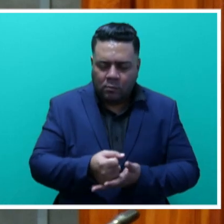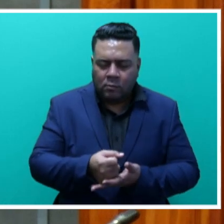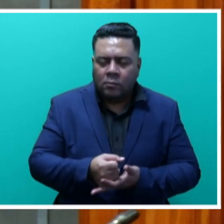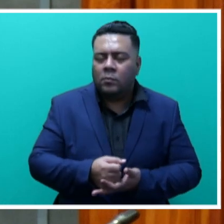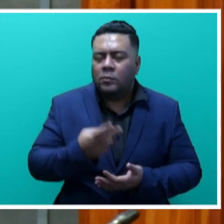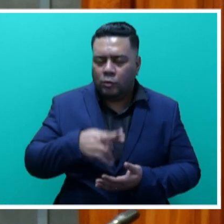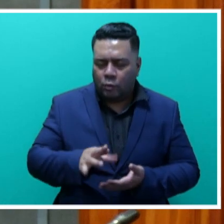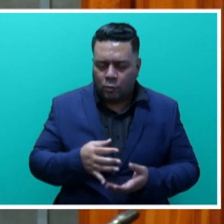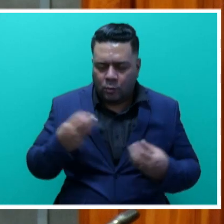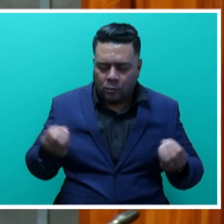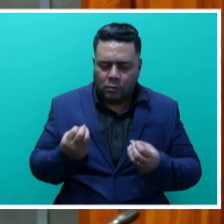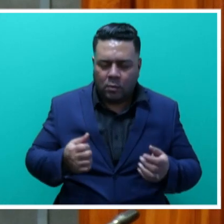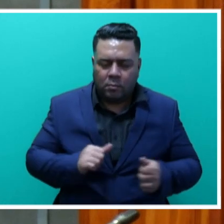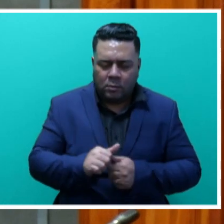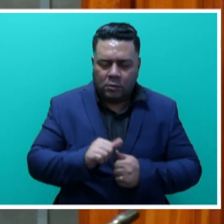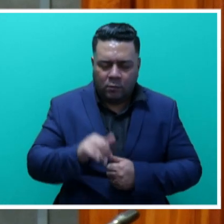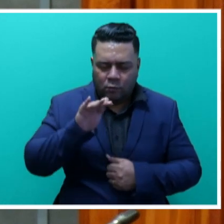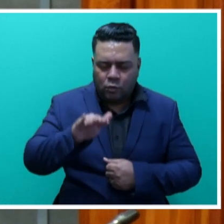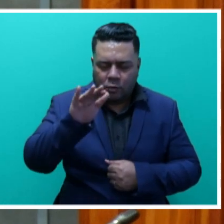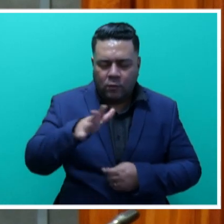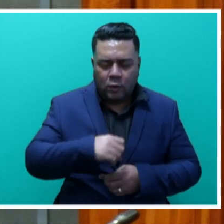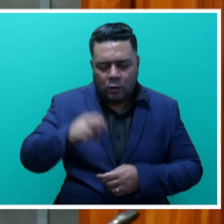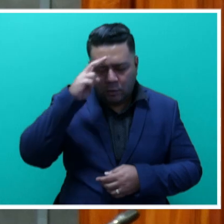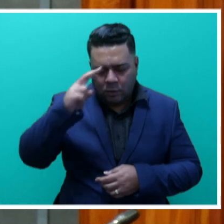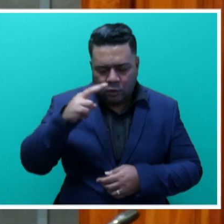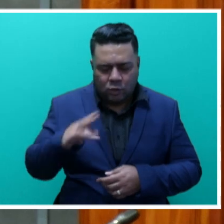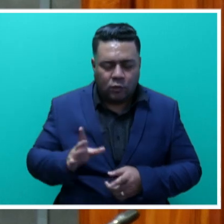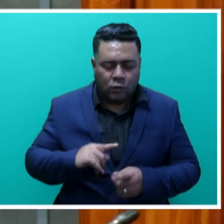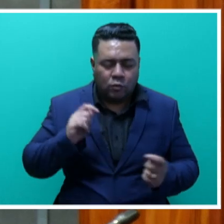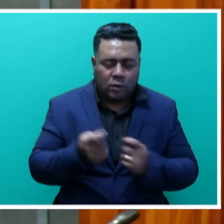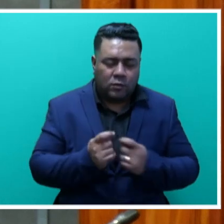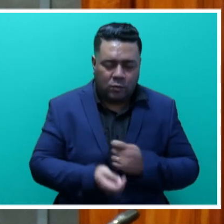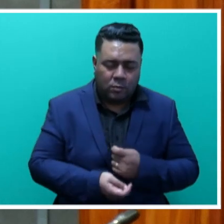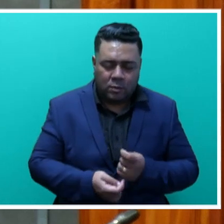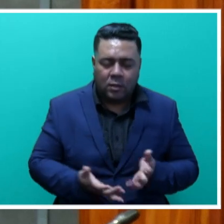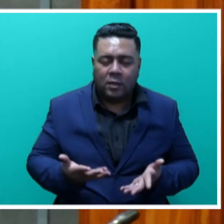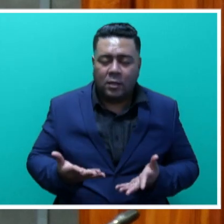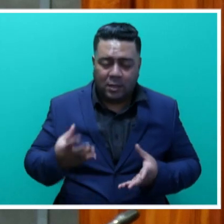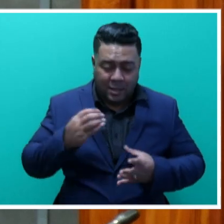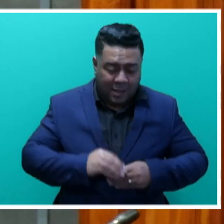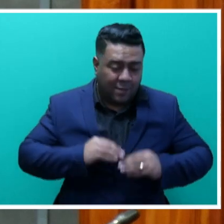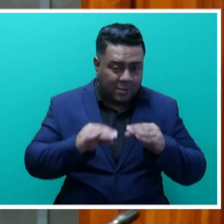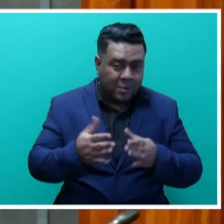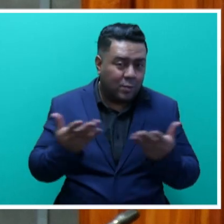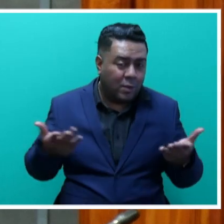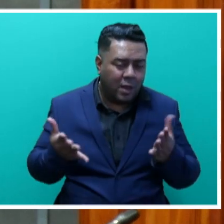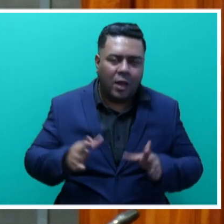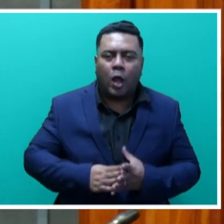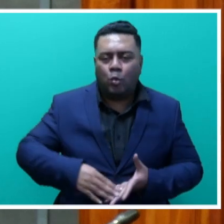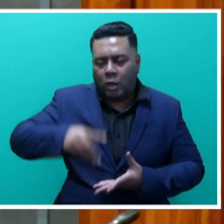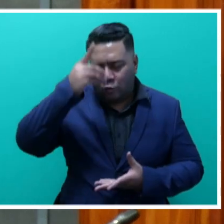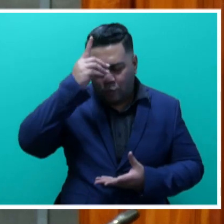to fostering a brighter future for our nation through transformative investment in education. In